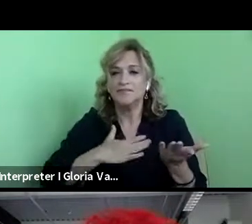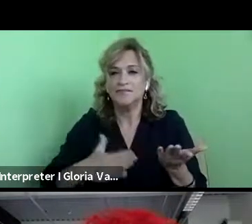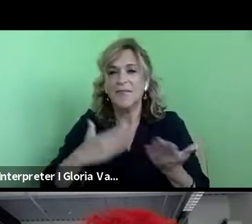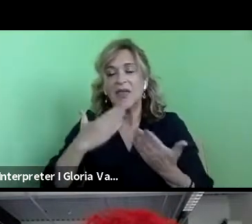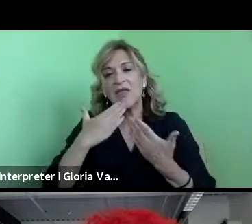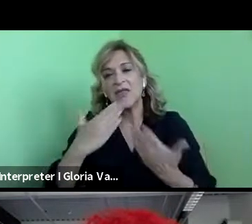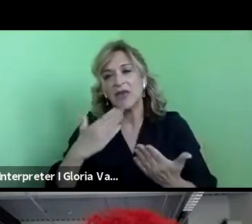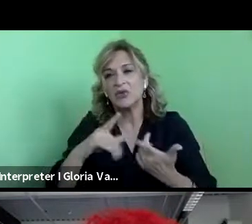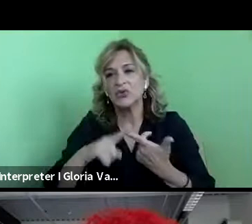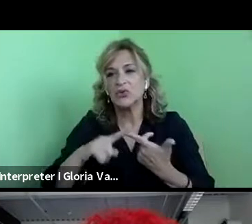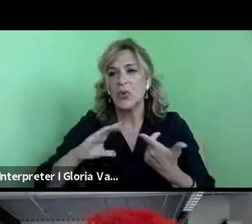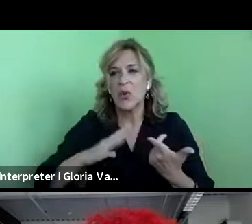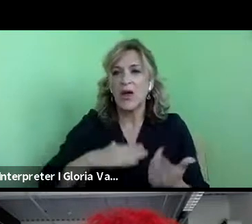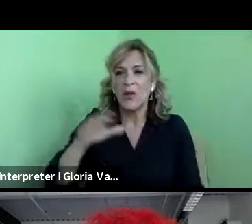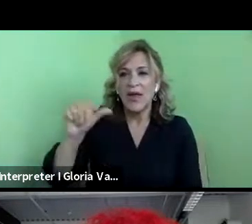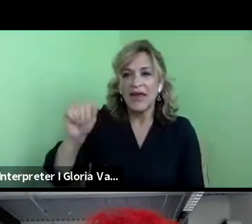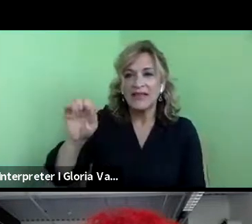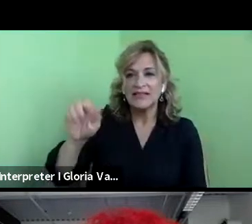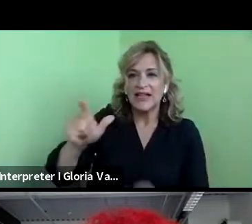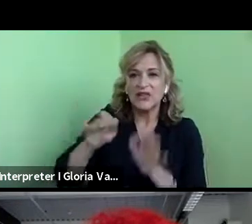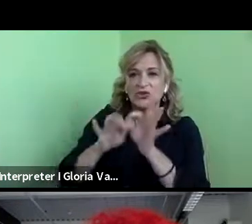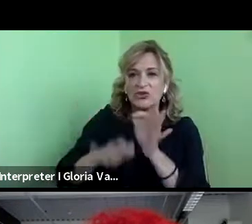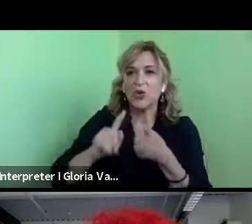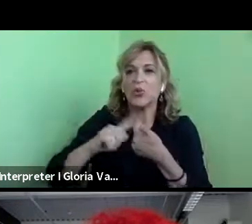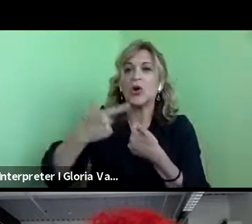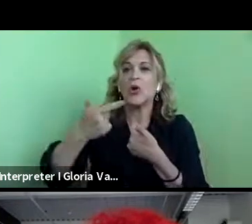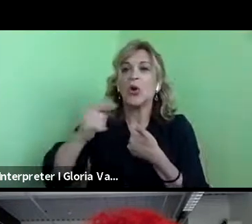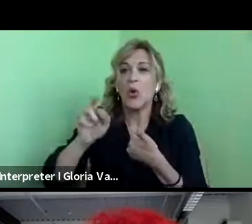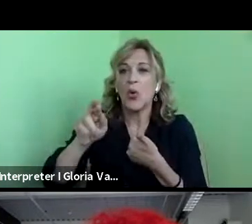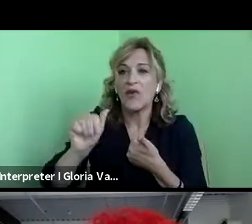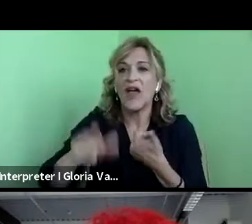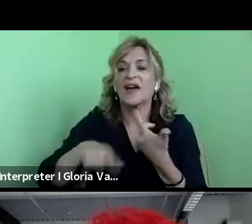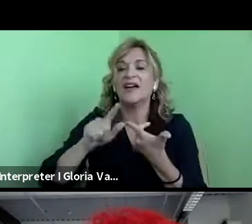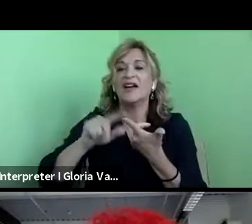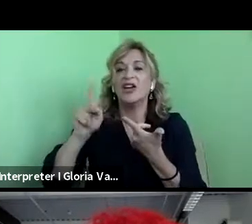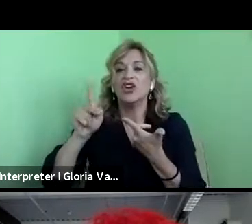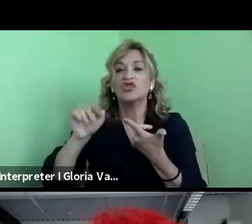to our ASL interpreters, Gloria and Kristen,